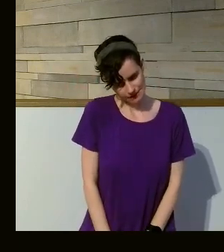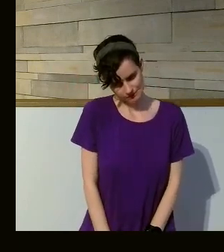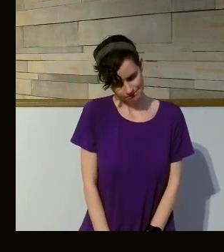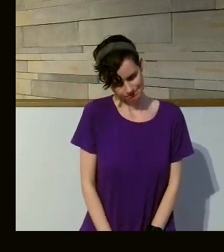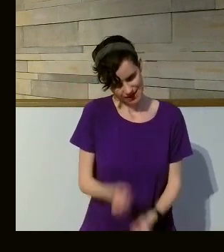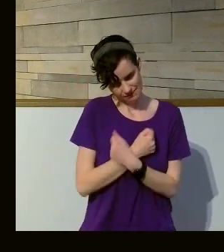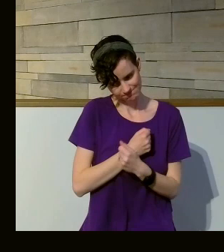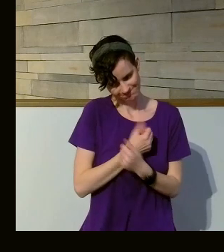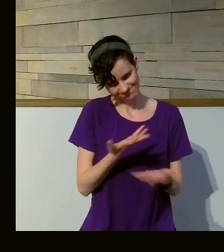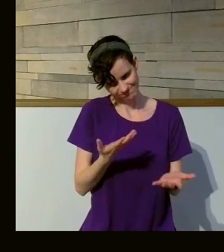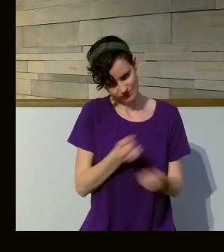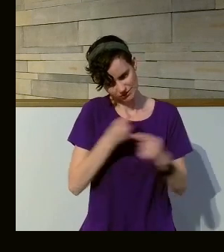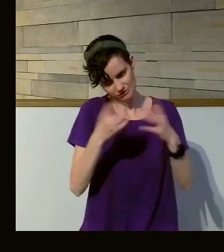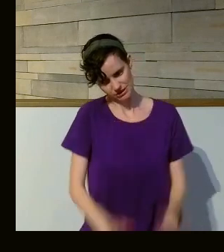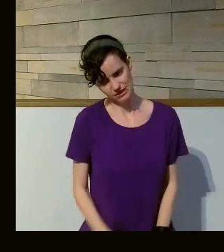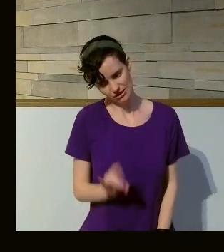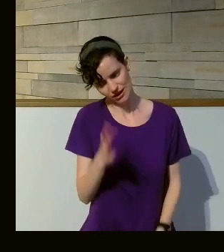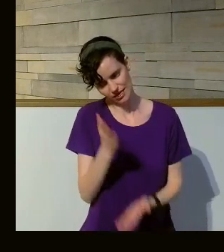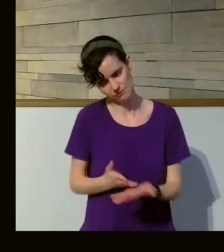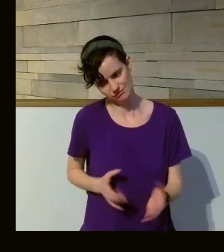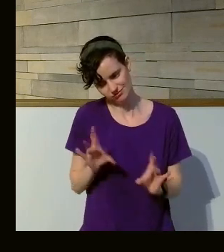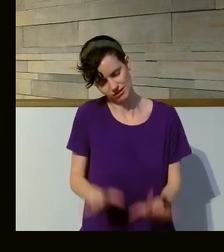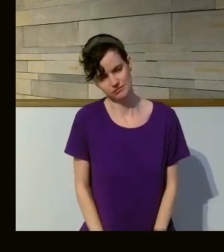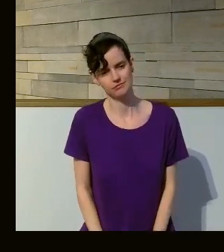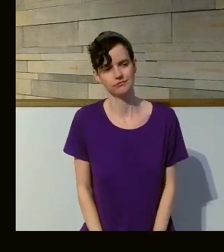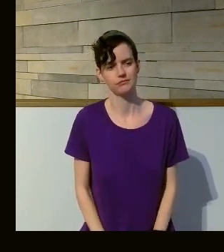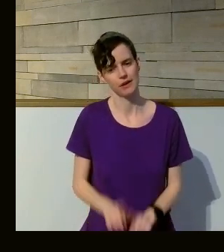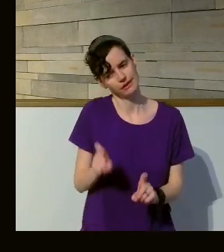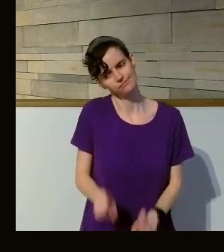Yeah, love your enemies. Yeah, I don't like that part, but I'll have to do it.